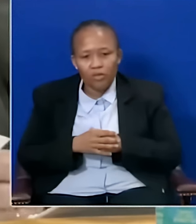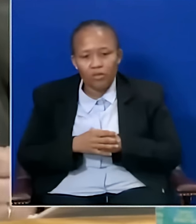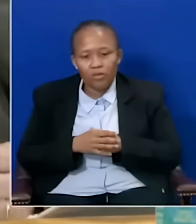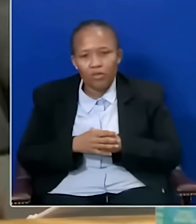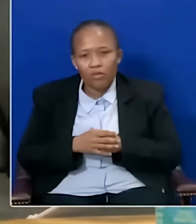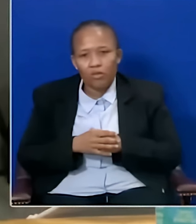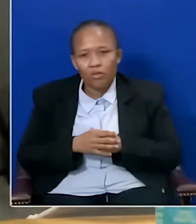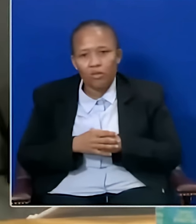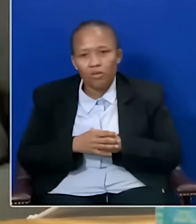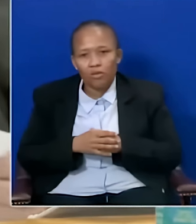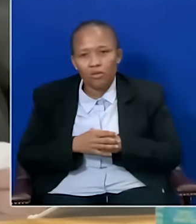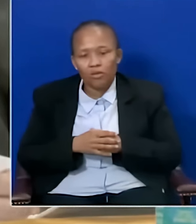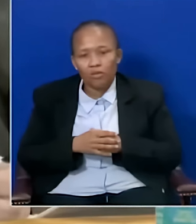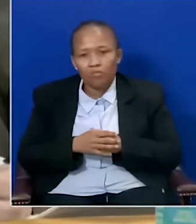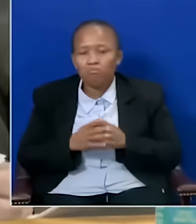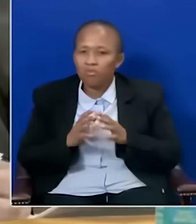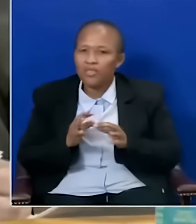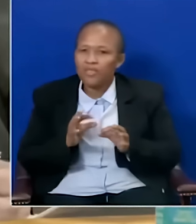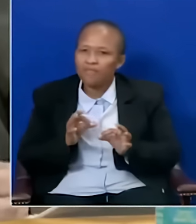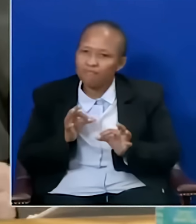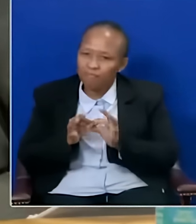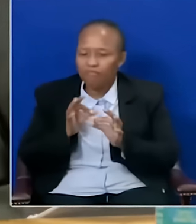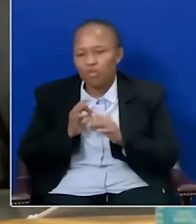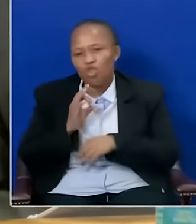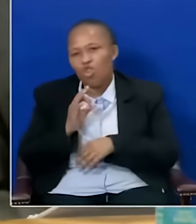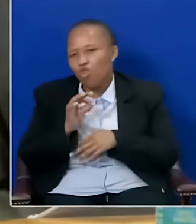exactly 3 months, from 6 June to 6 September.